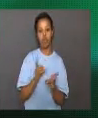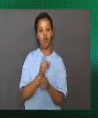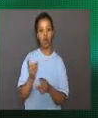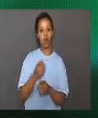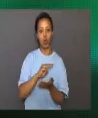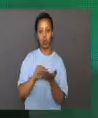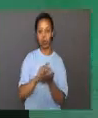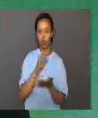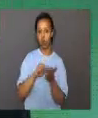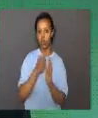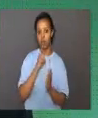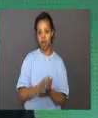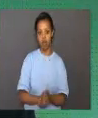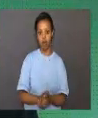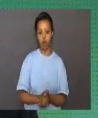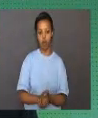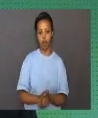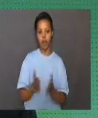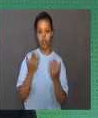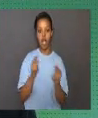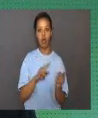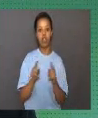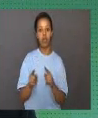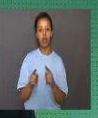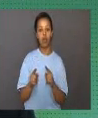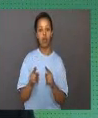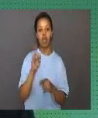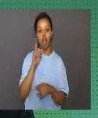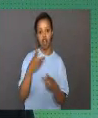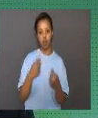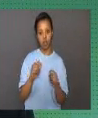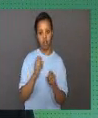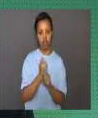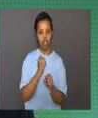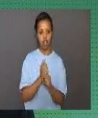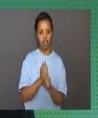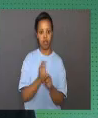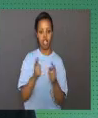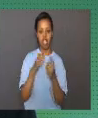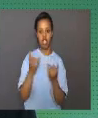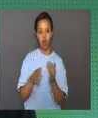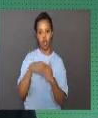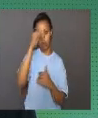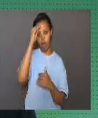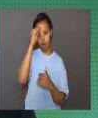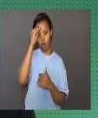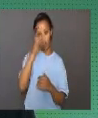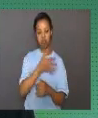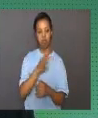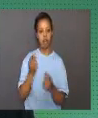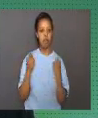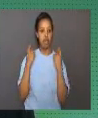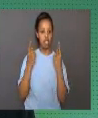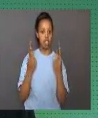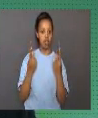molecules. Let us do an activity to make sure you have retained all